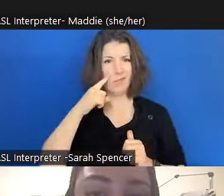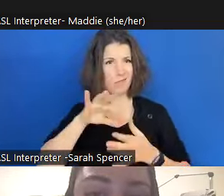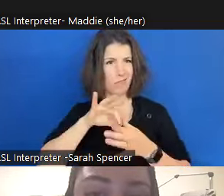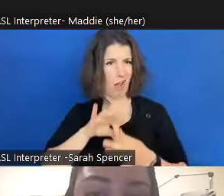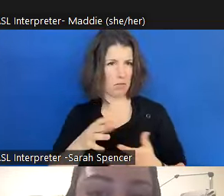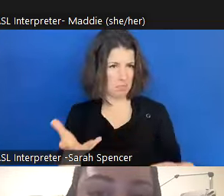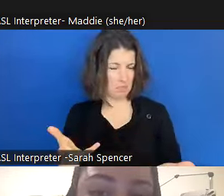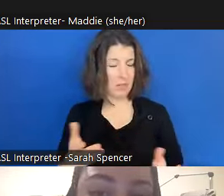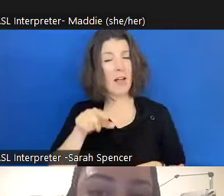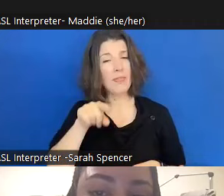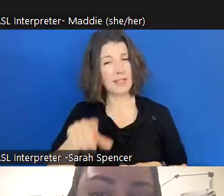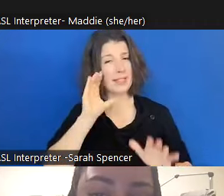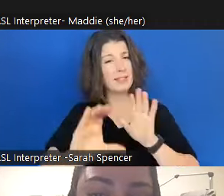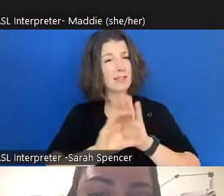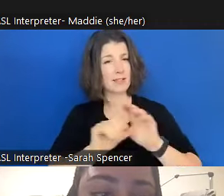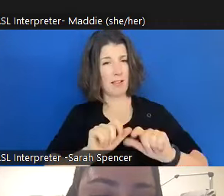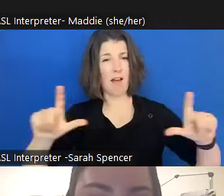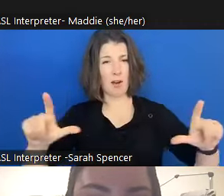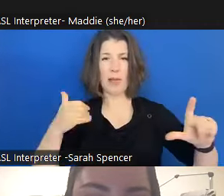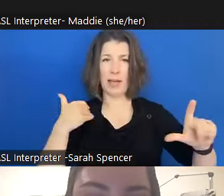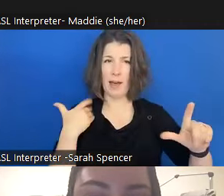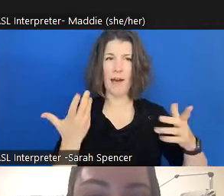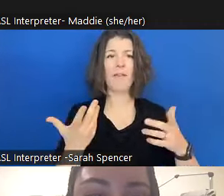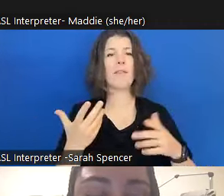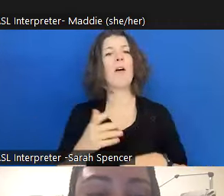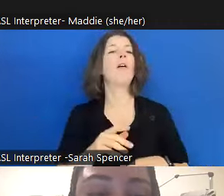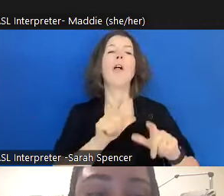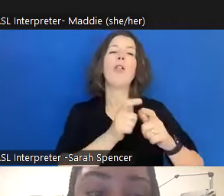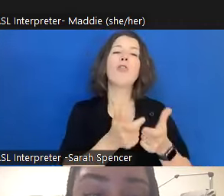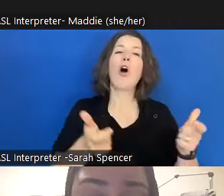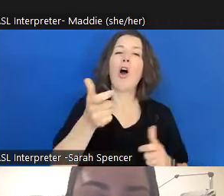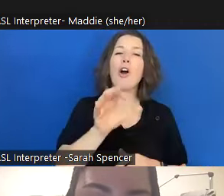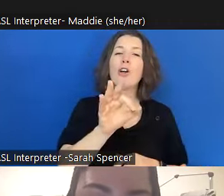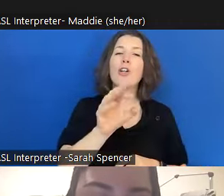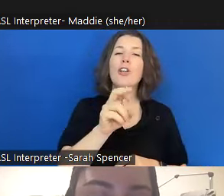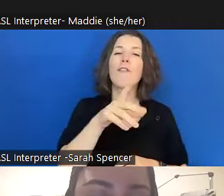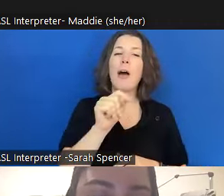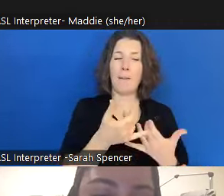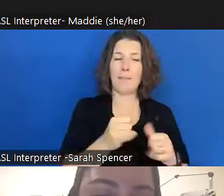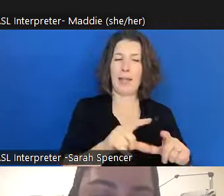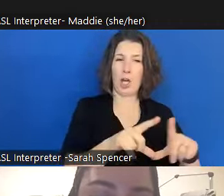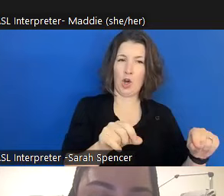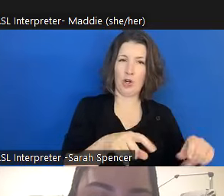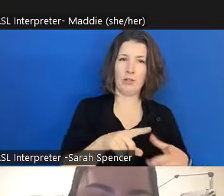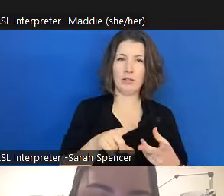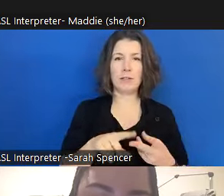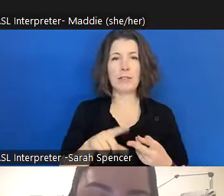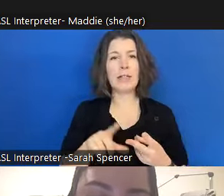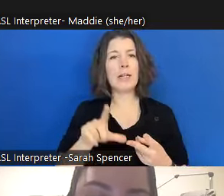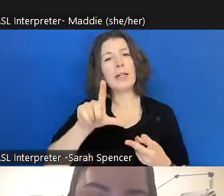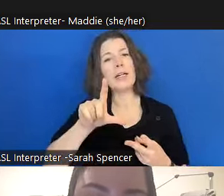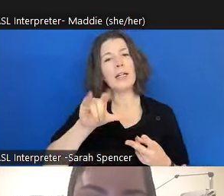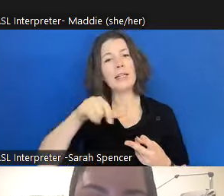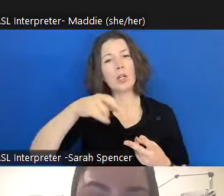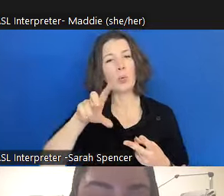this slide, we have a picture of large font playing cards, a liquid indicator, which is a great tool